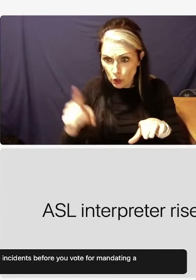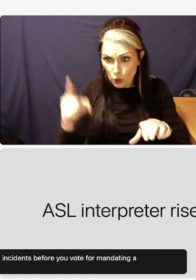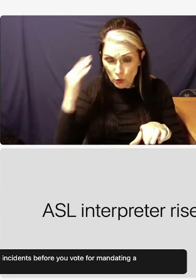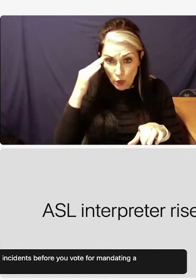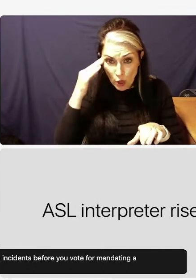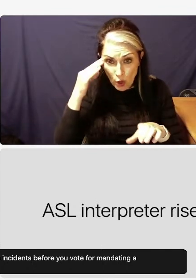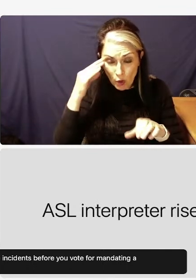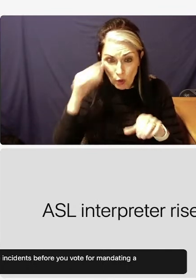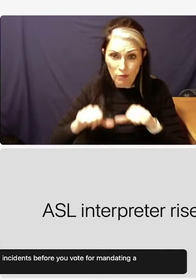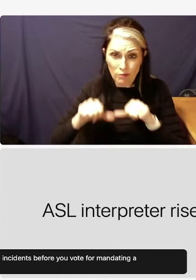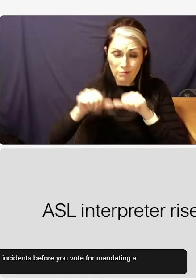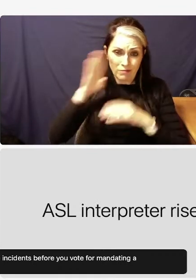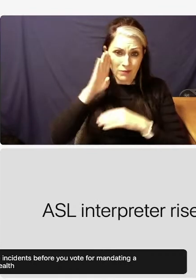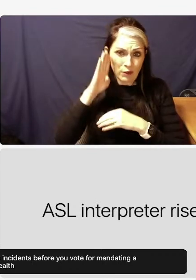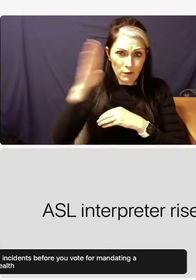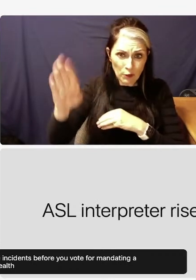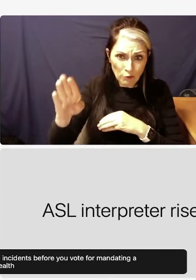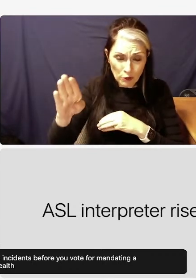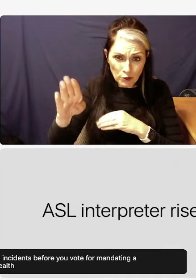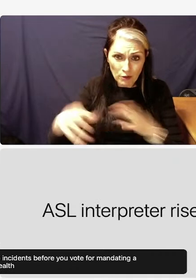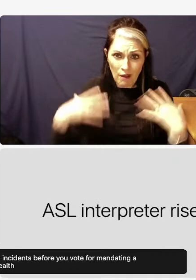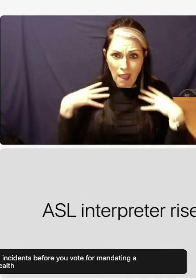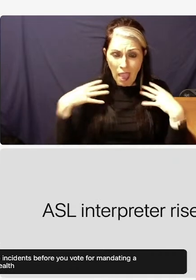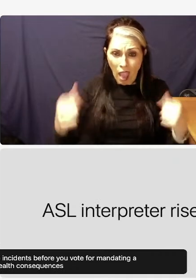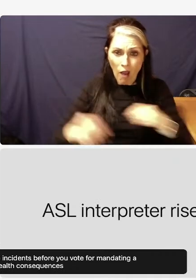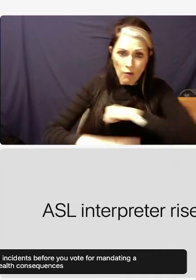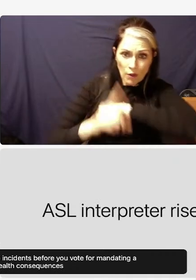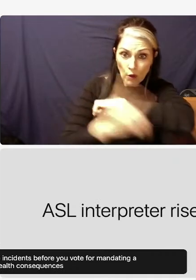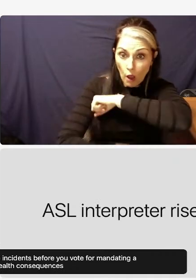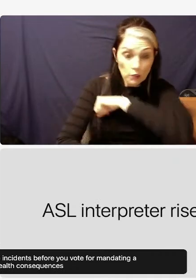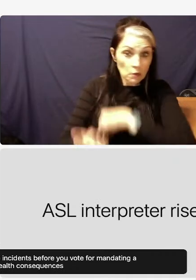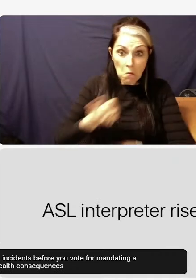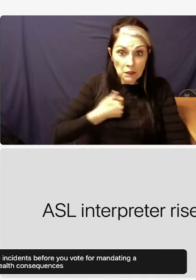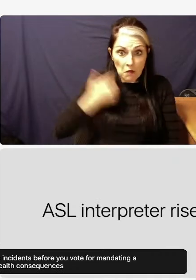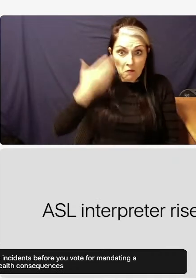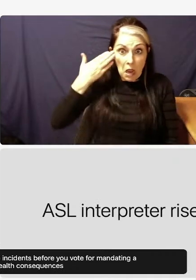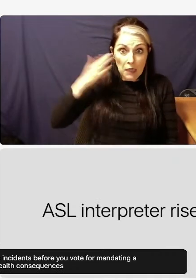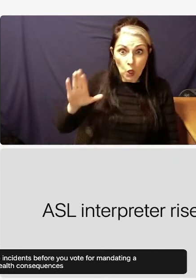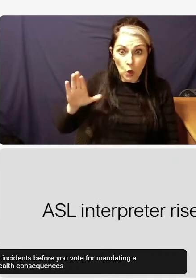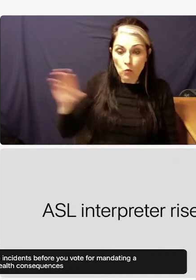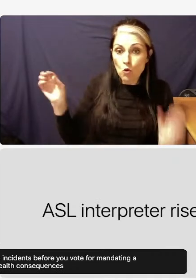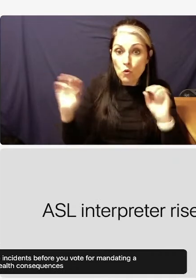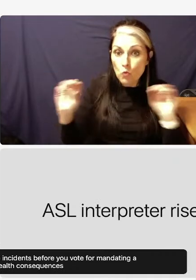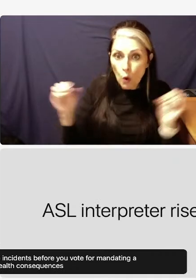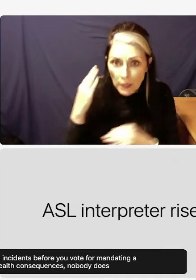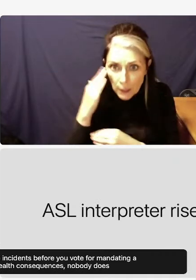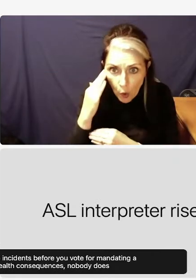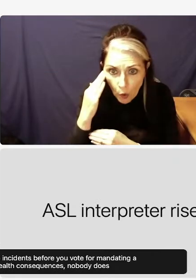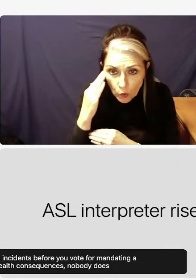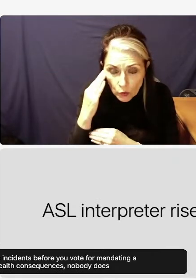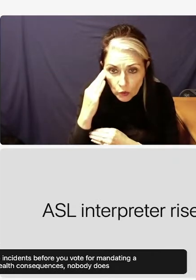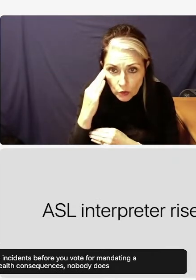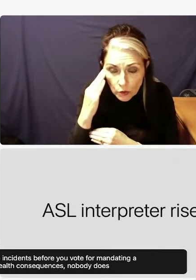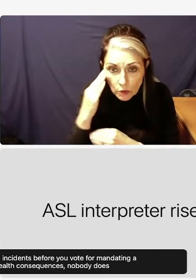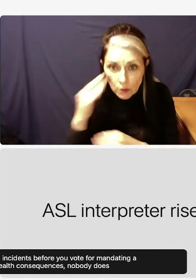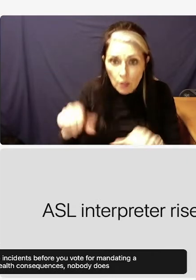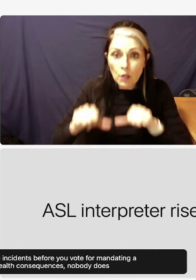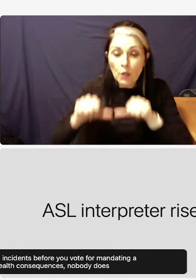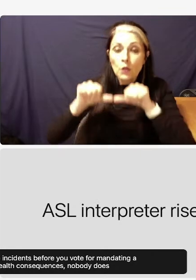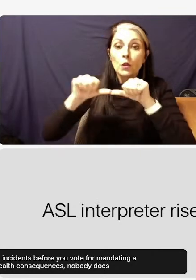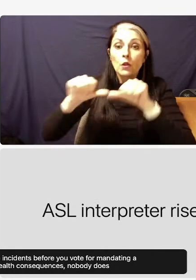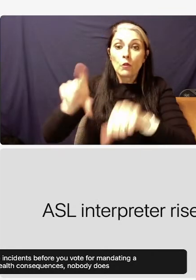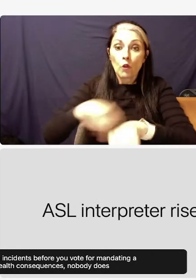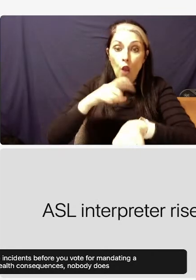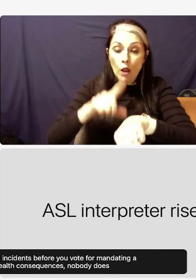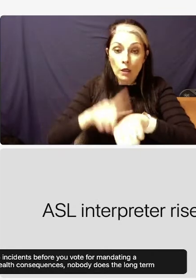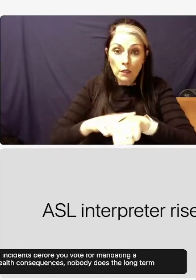long-term health consequences i don't nobody does the long-term consequences of